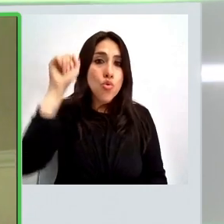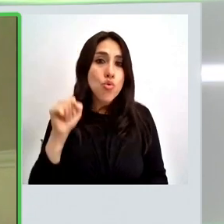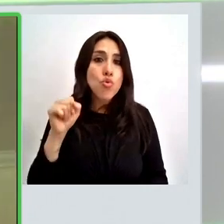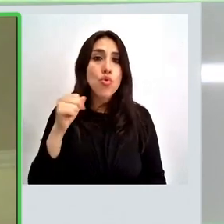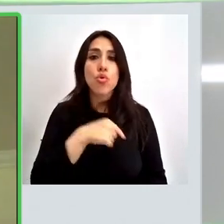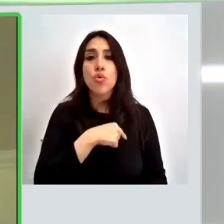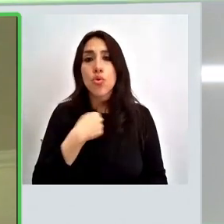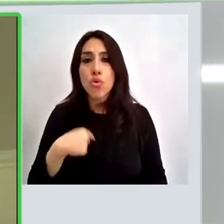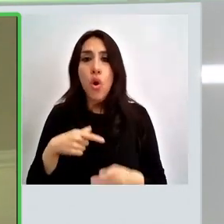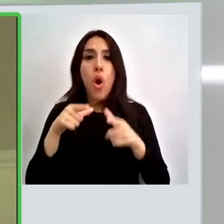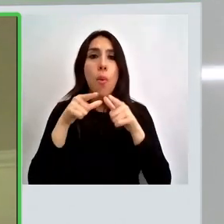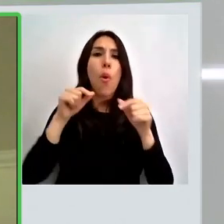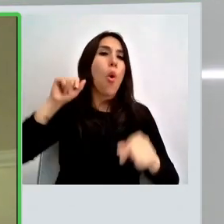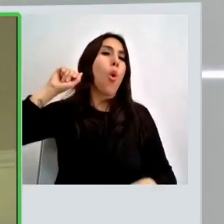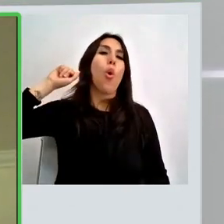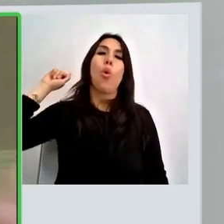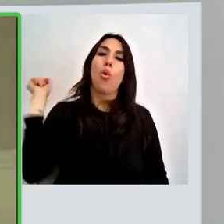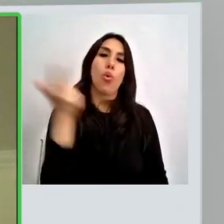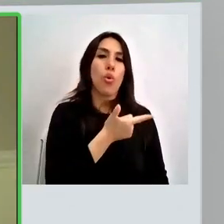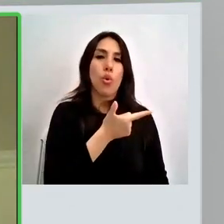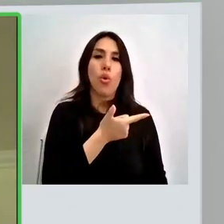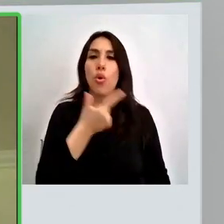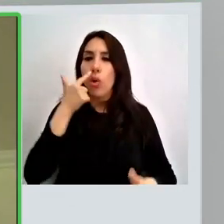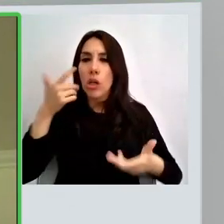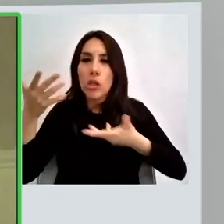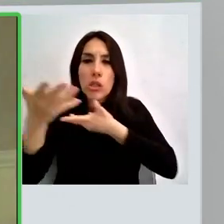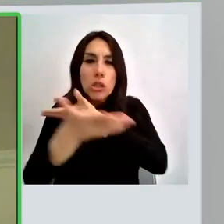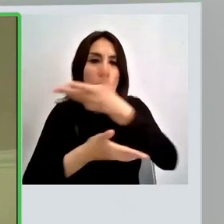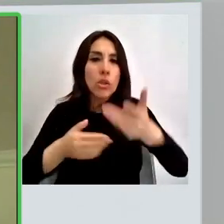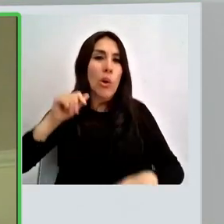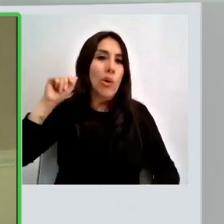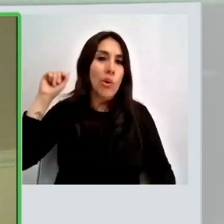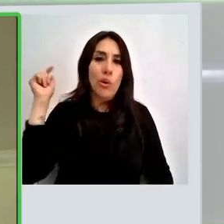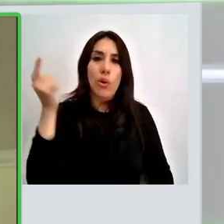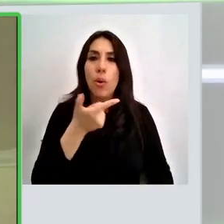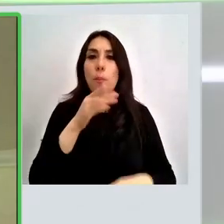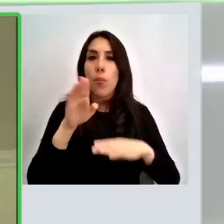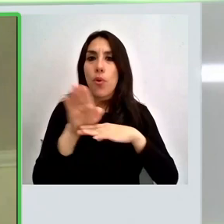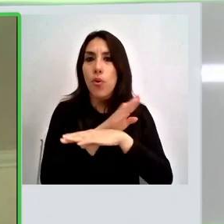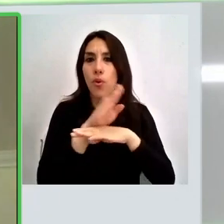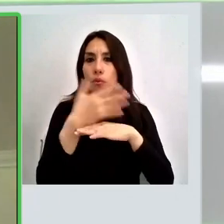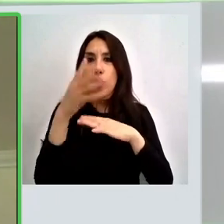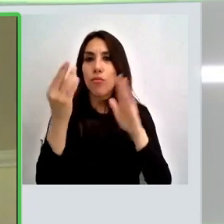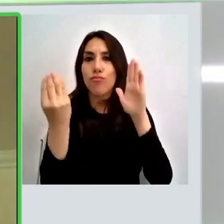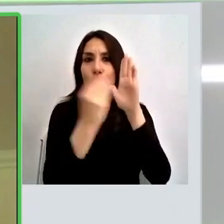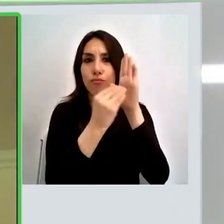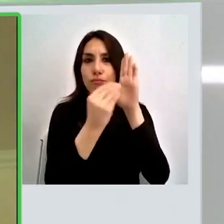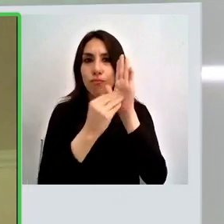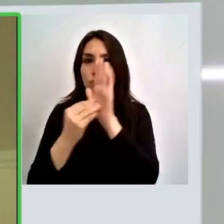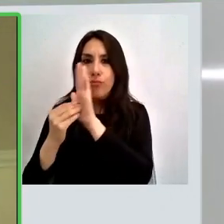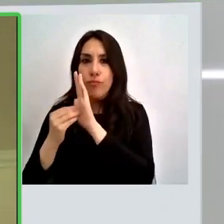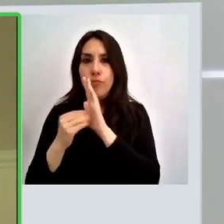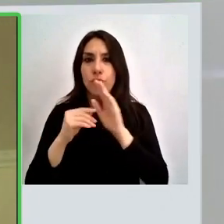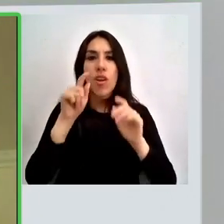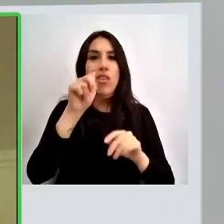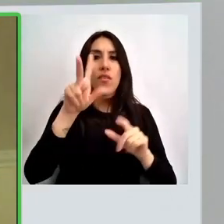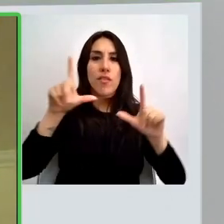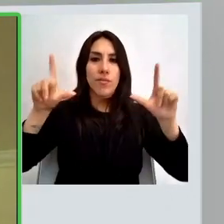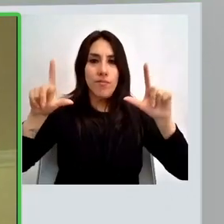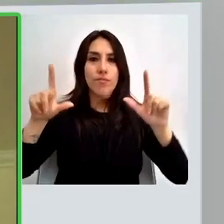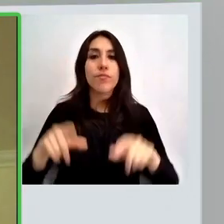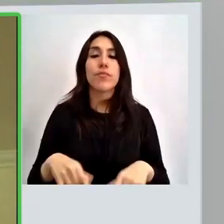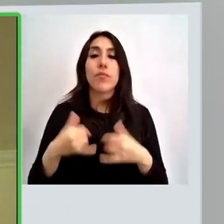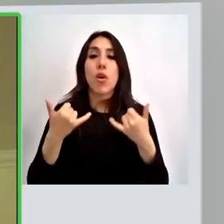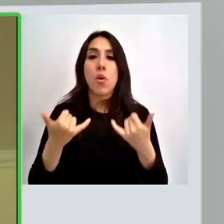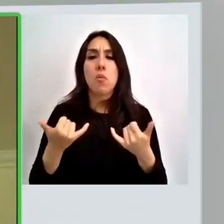it's global. Every television set, no matter where, has the decoding chip in it. So